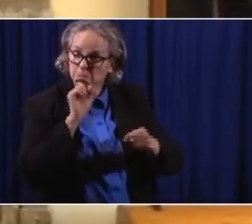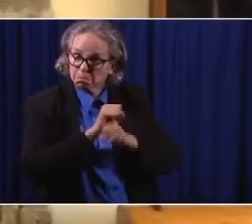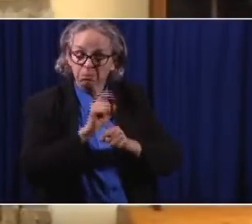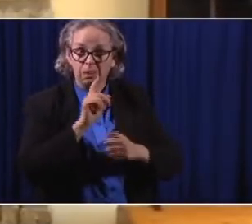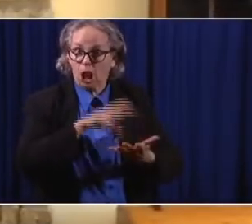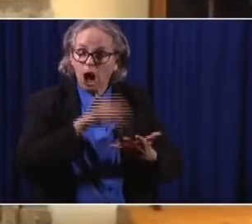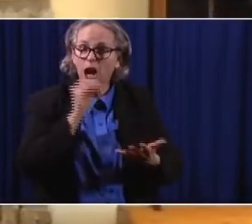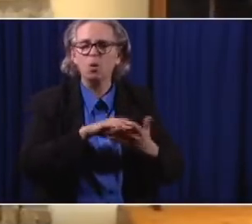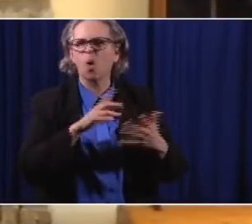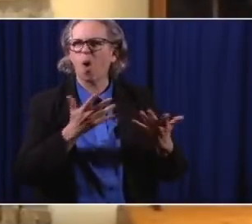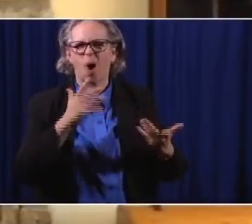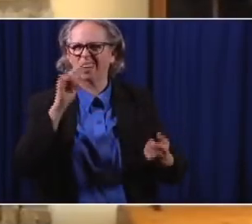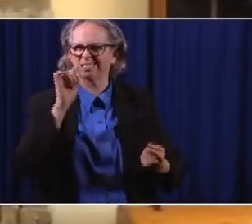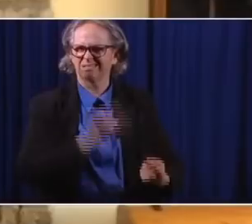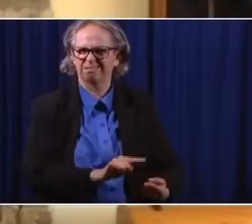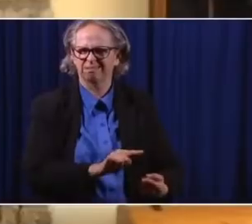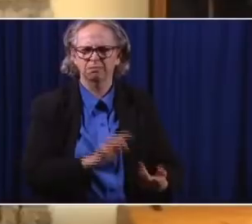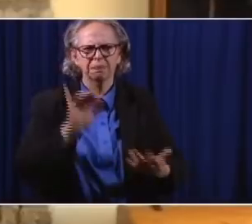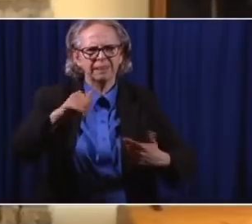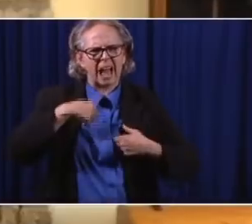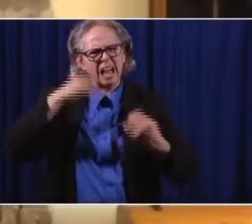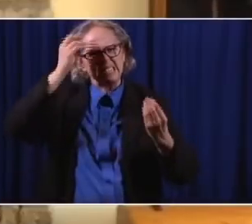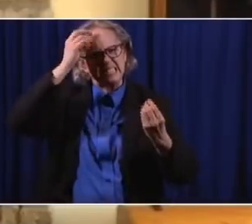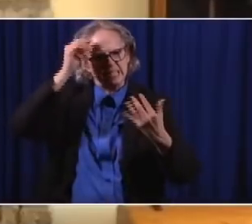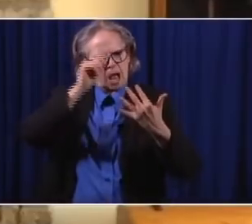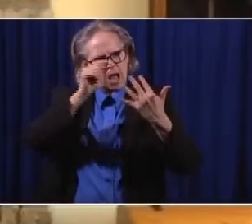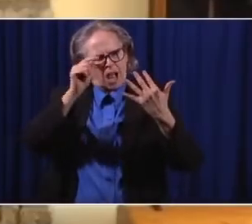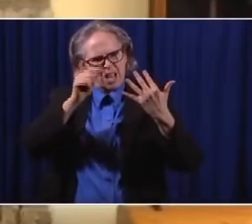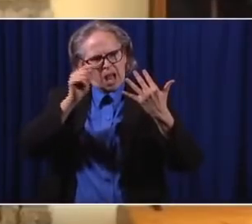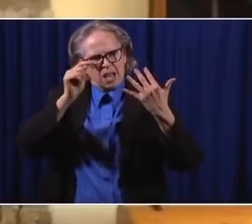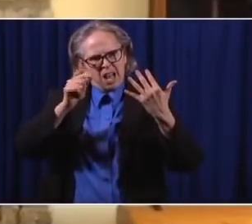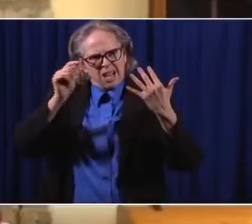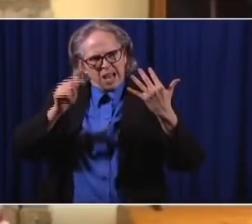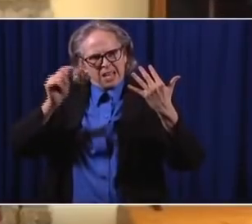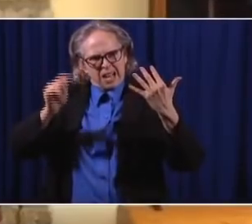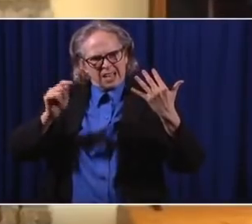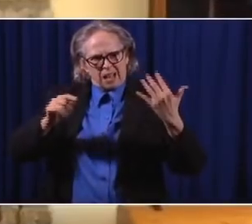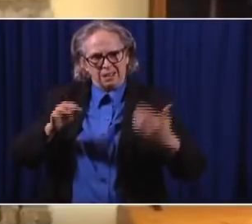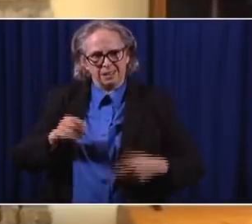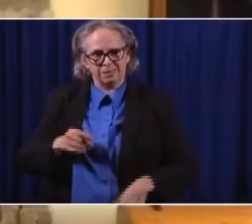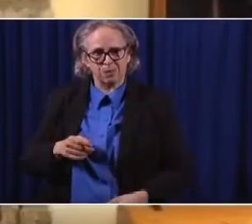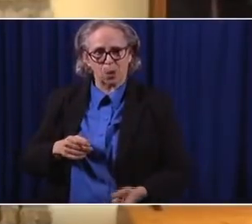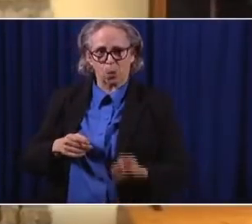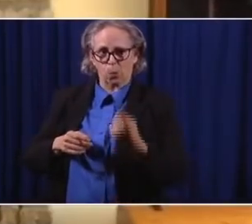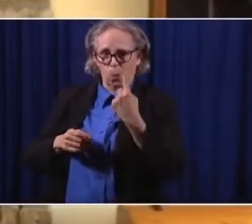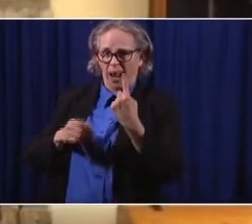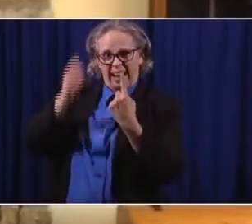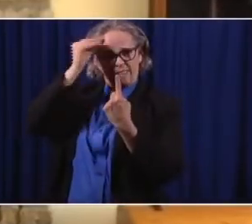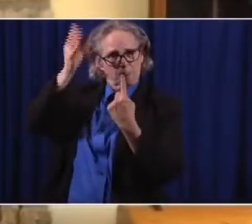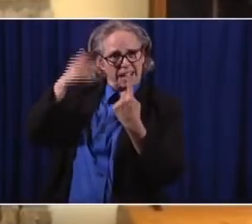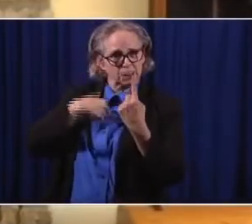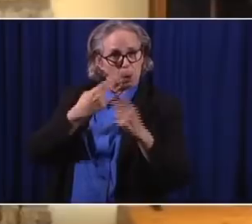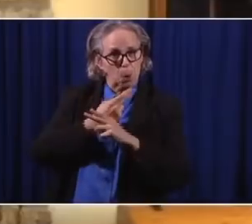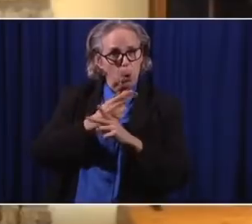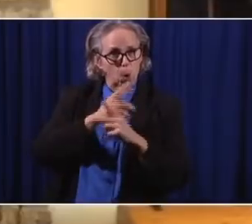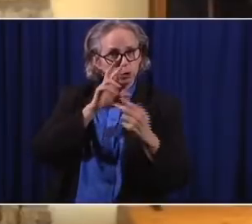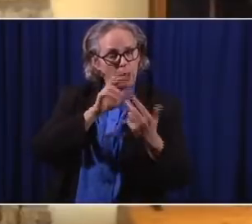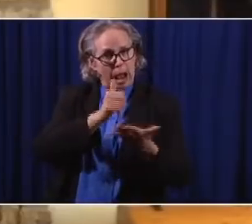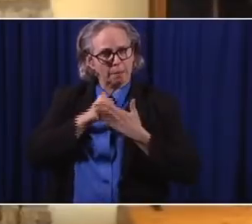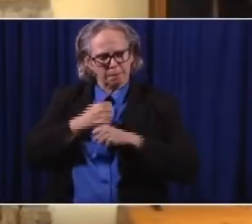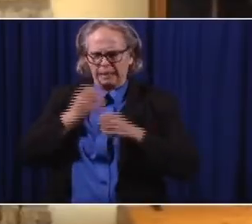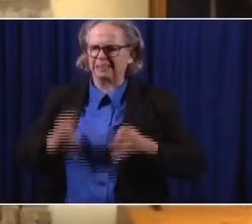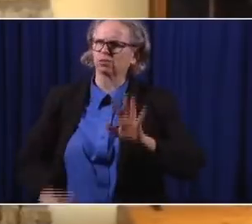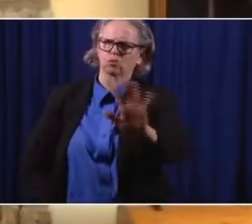look at that. So I think there's no one solution, and every school district's